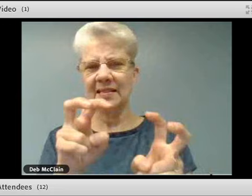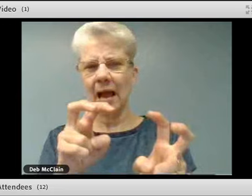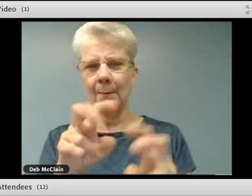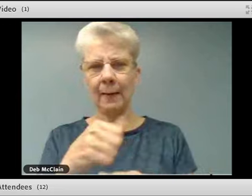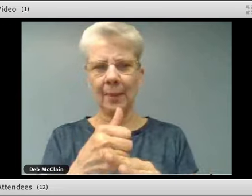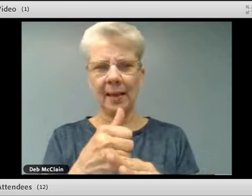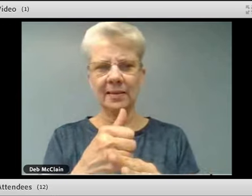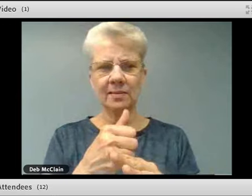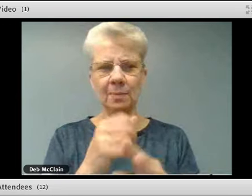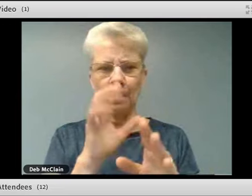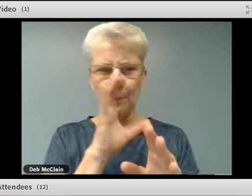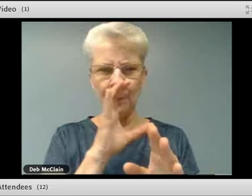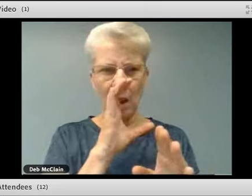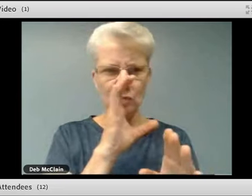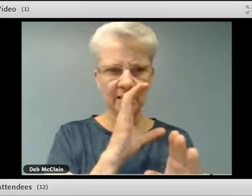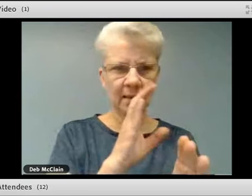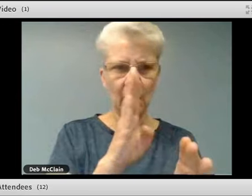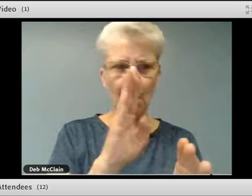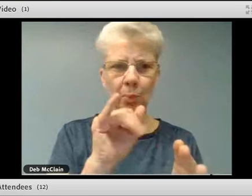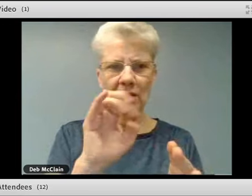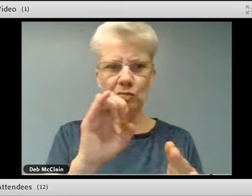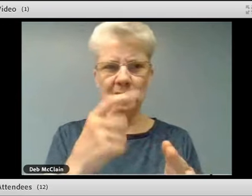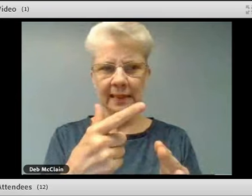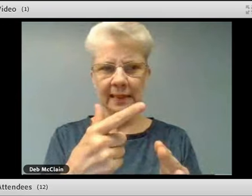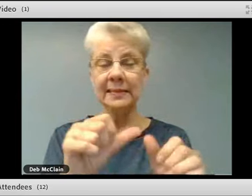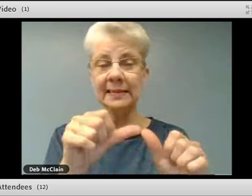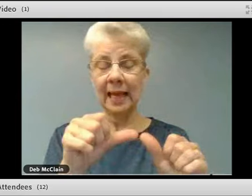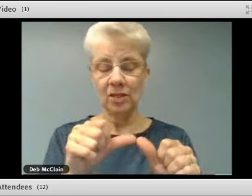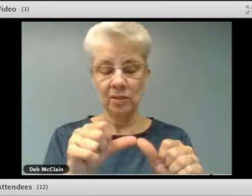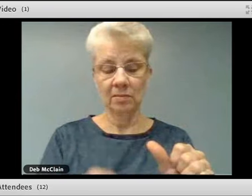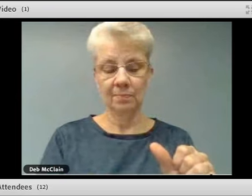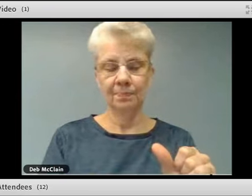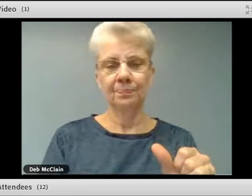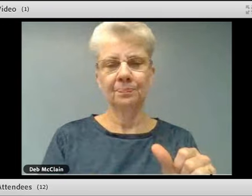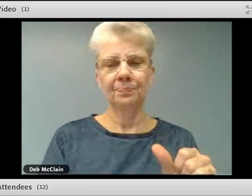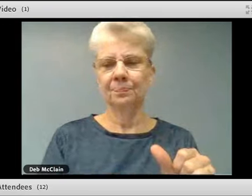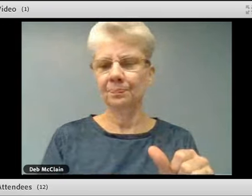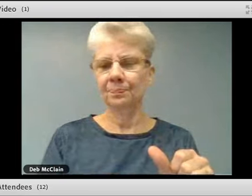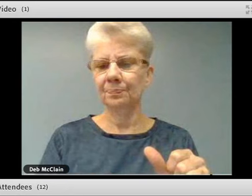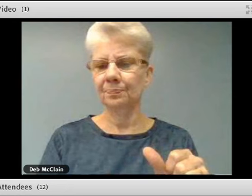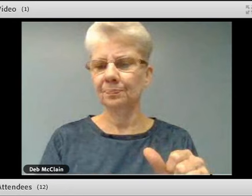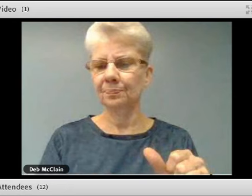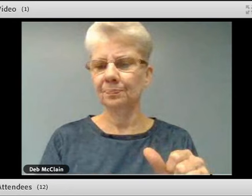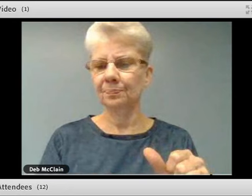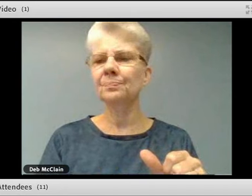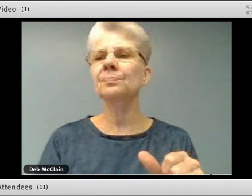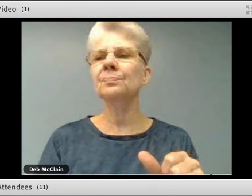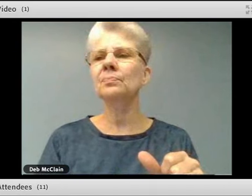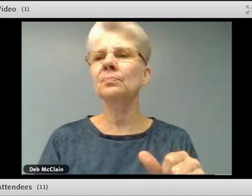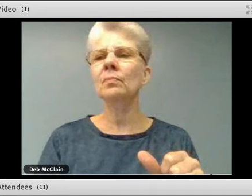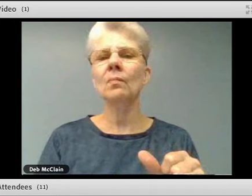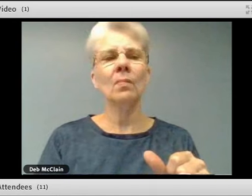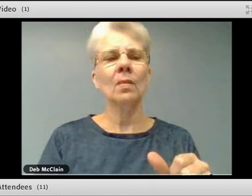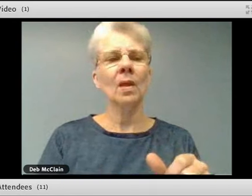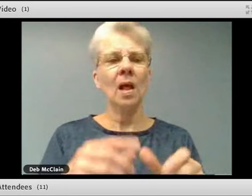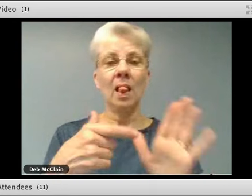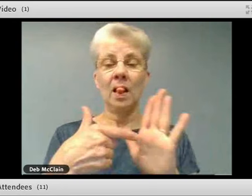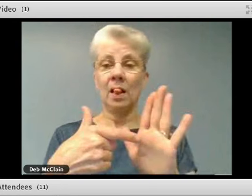topic-based browsing sections. So if you click on a particular section, we can click on American Civil War